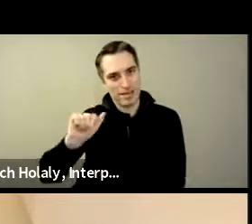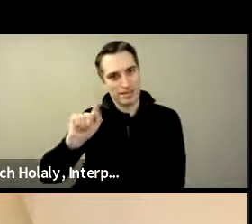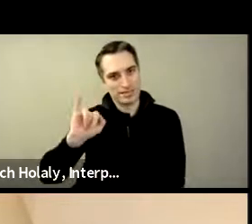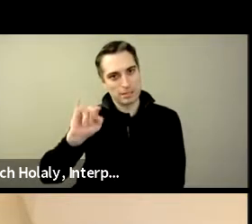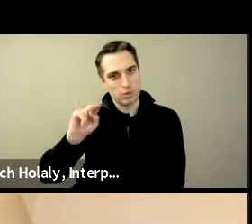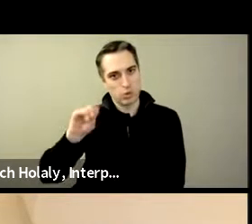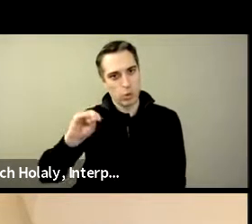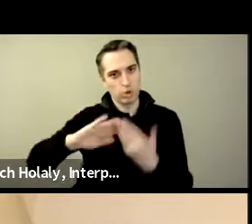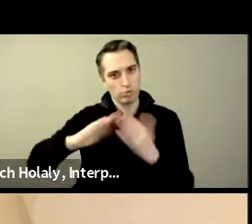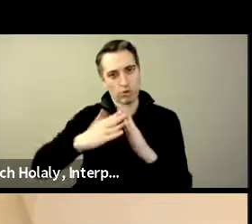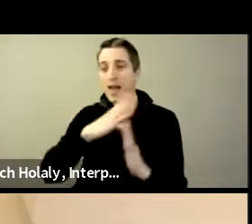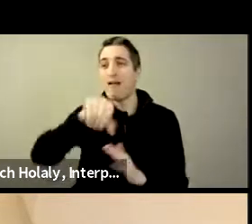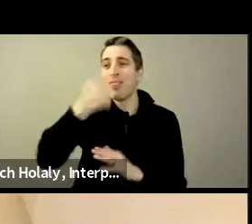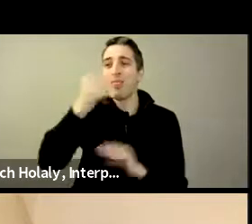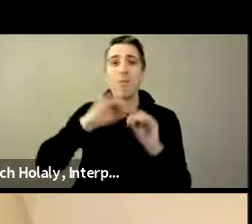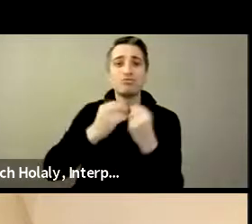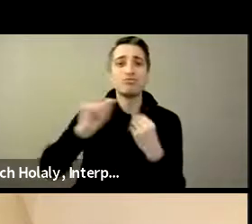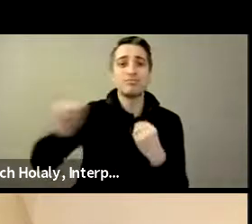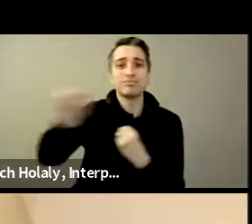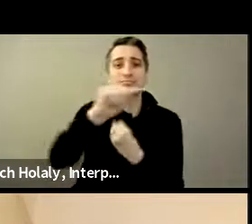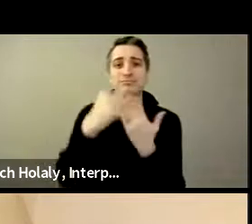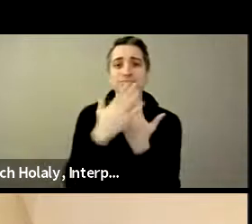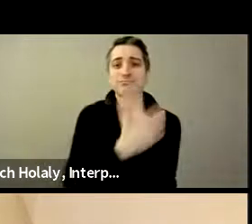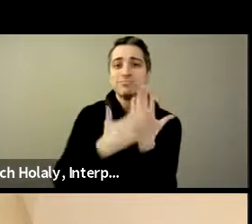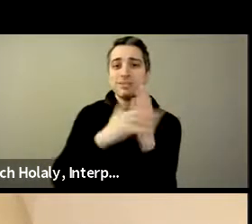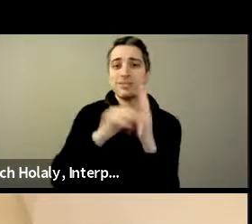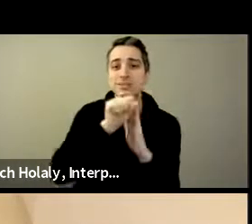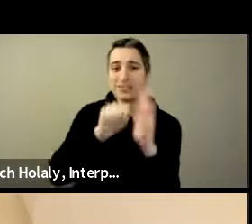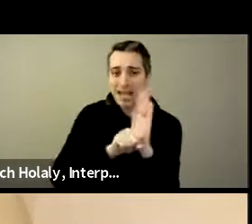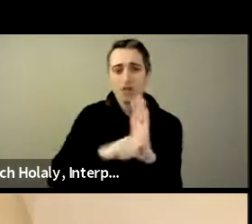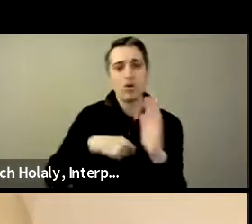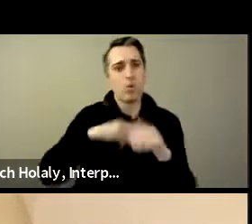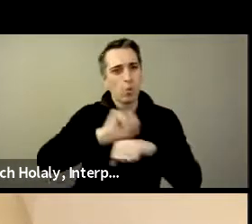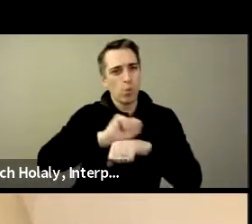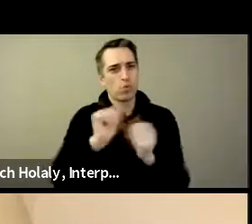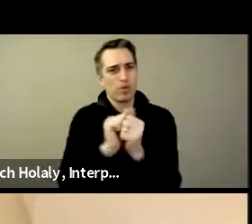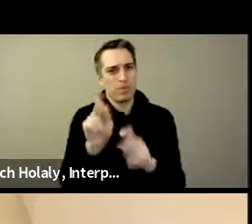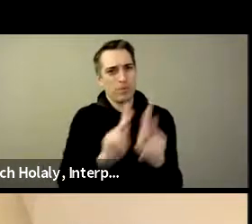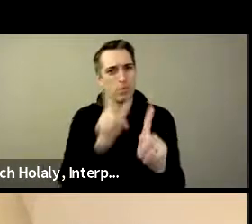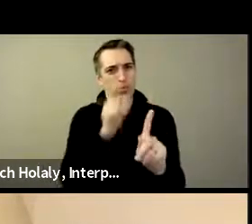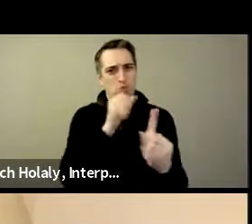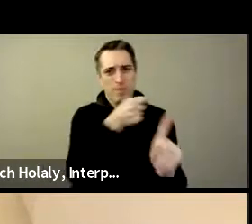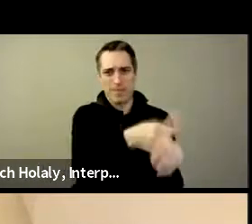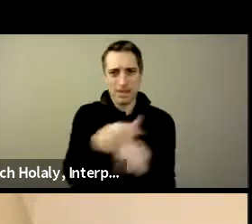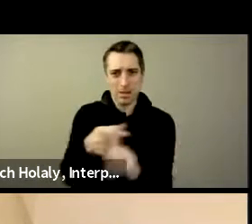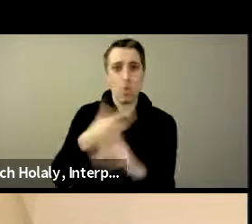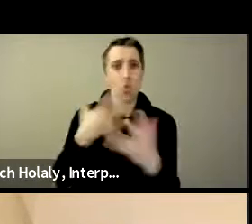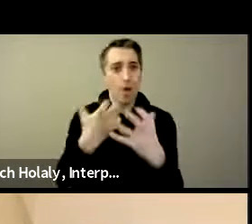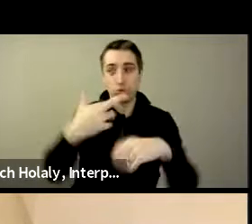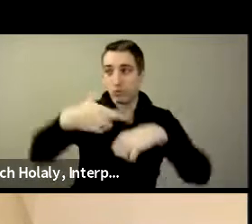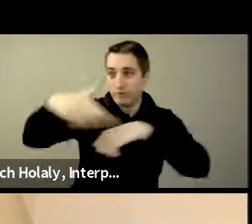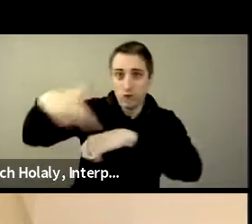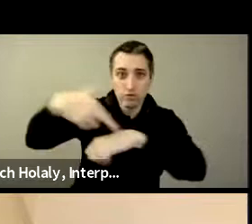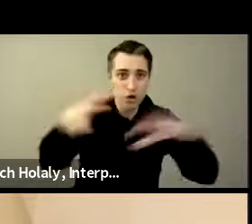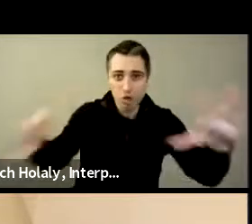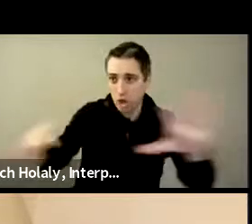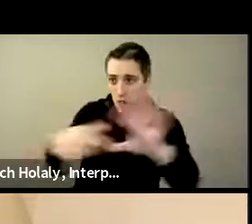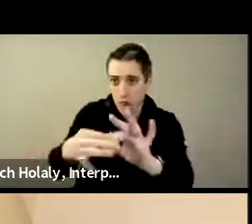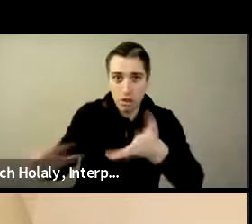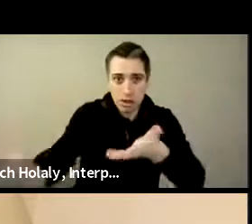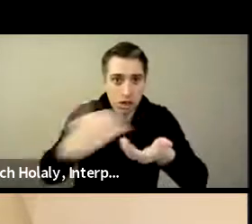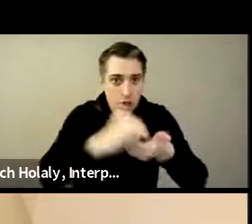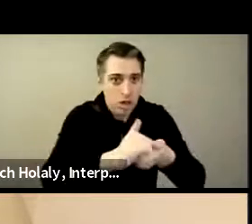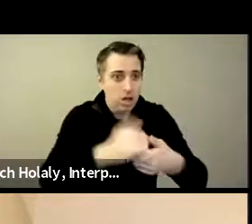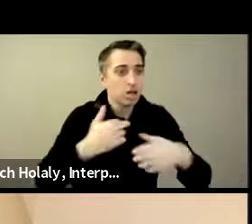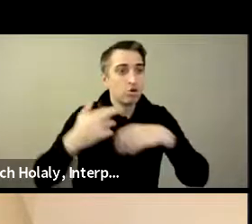around the state and work with those affected. And we continue to make referrals, connect the dots, make referrals to Department